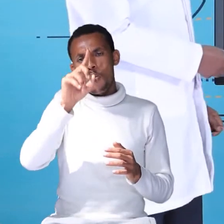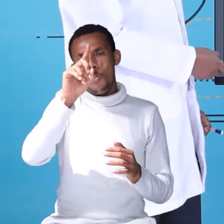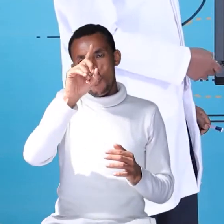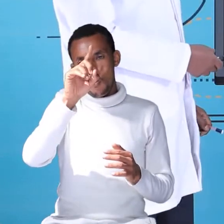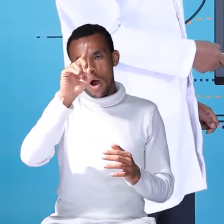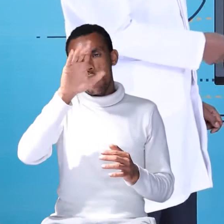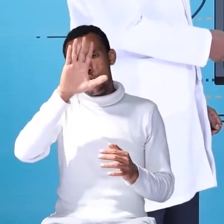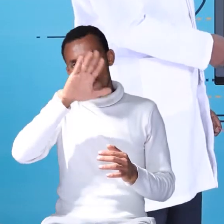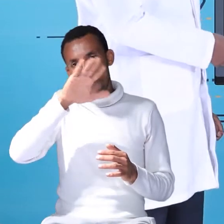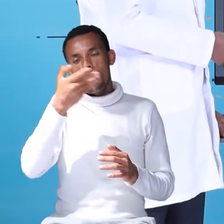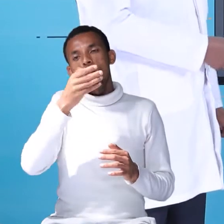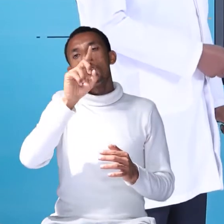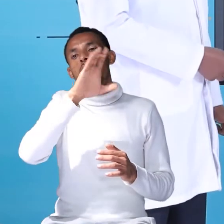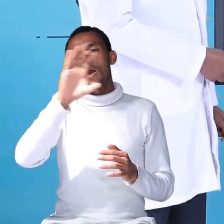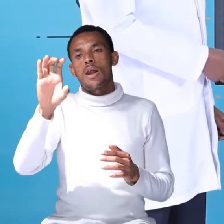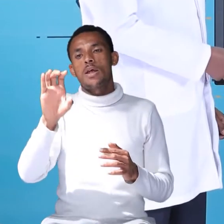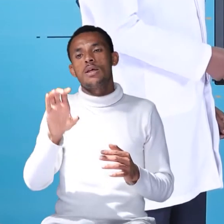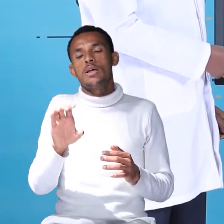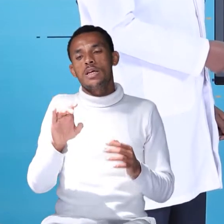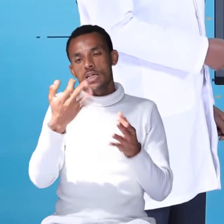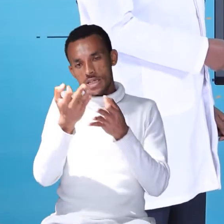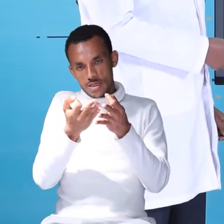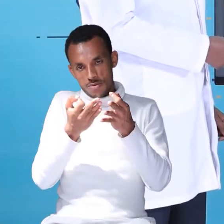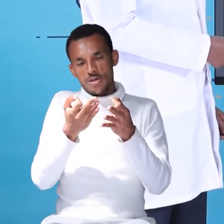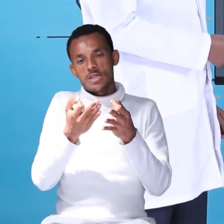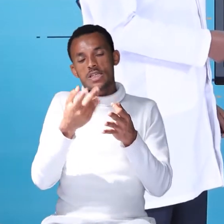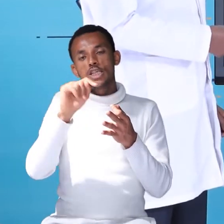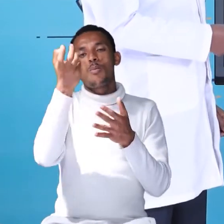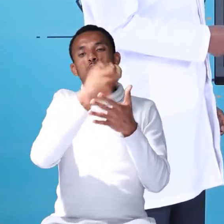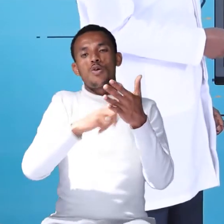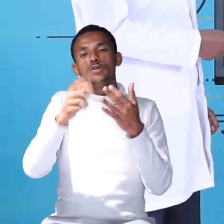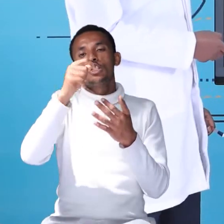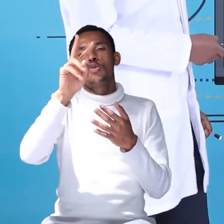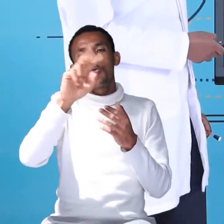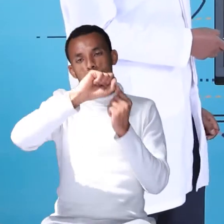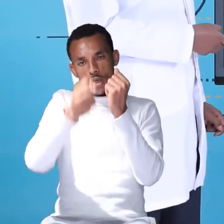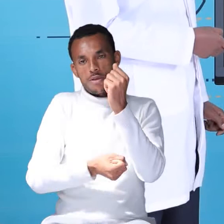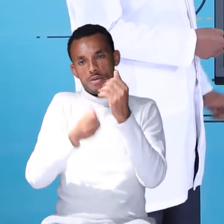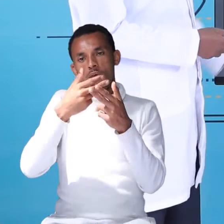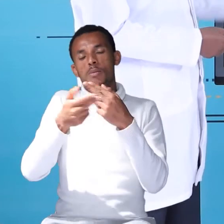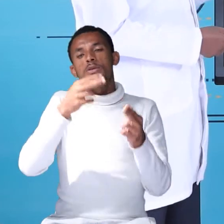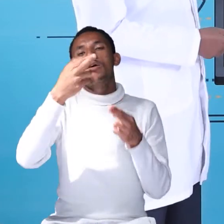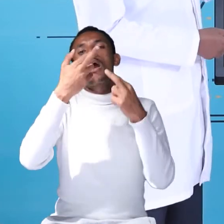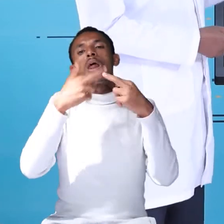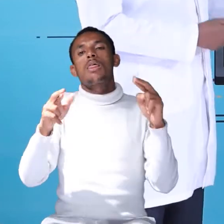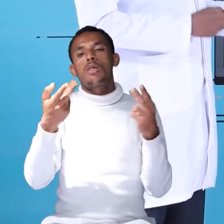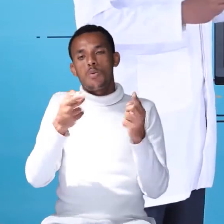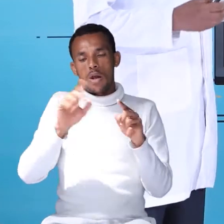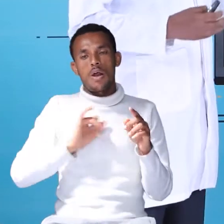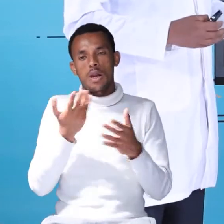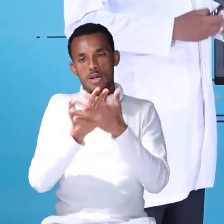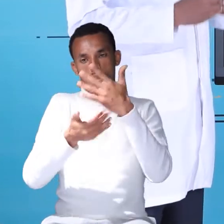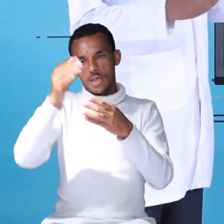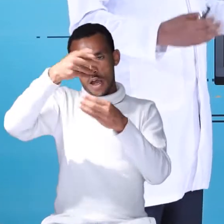100 it will be. Percentage can be expressed as the product of the two base times rate. When you are